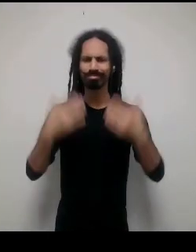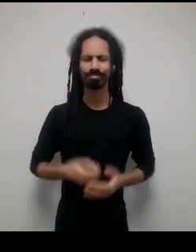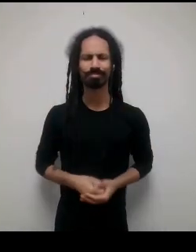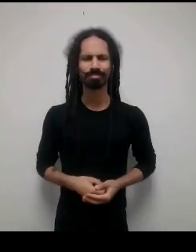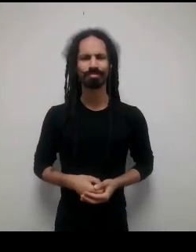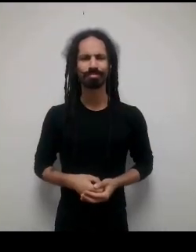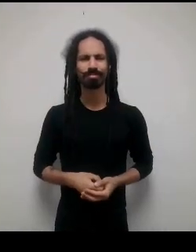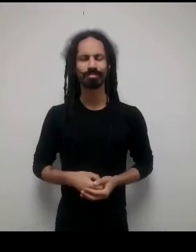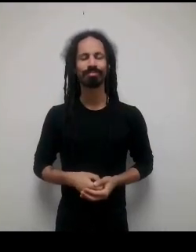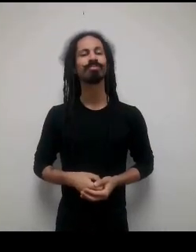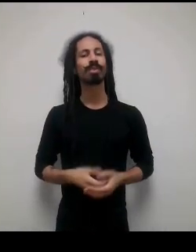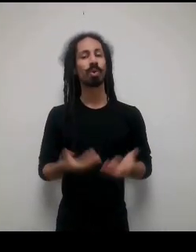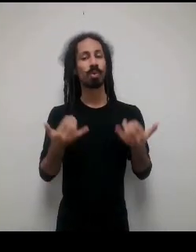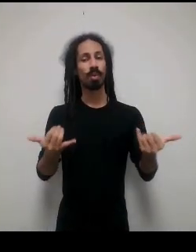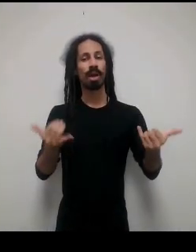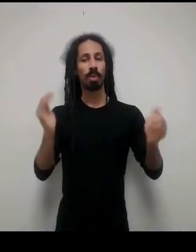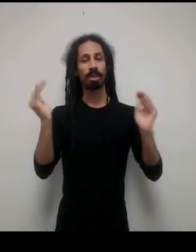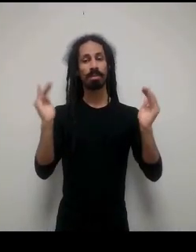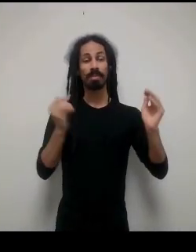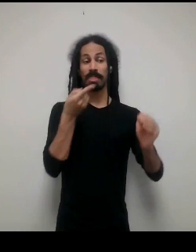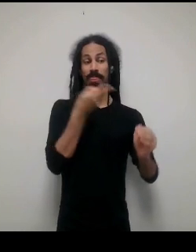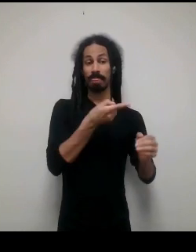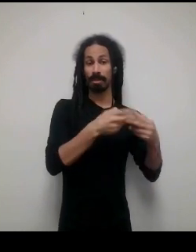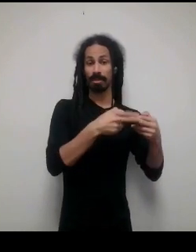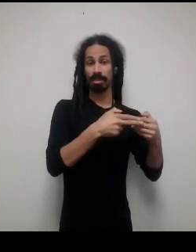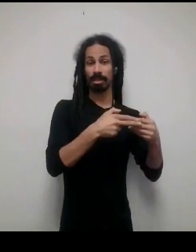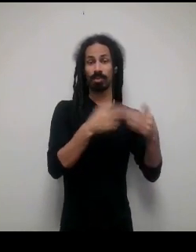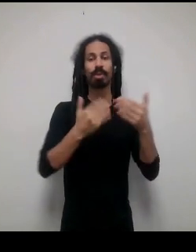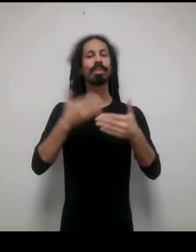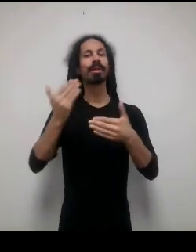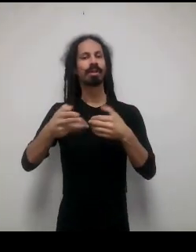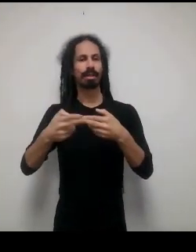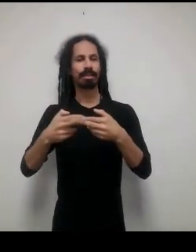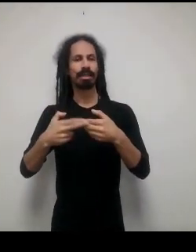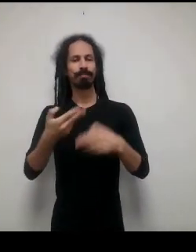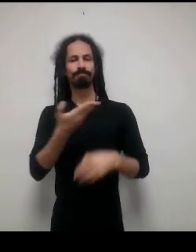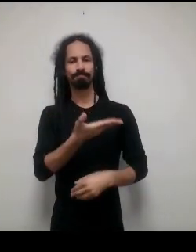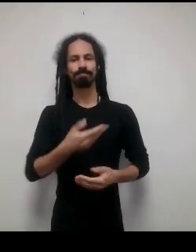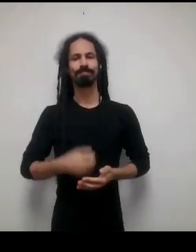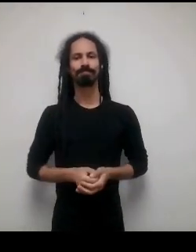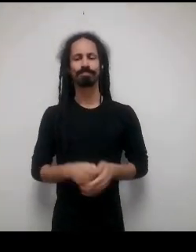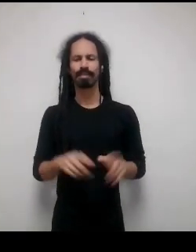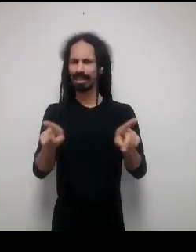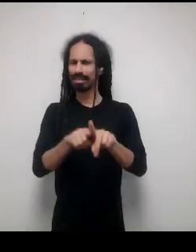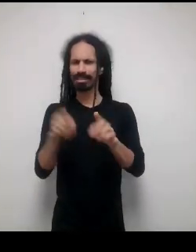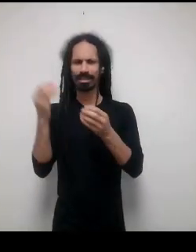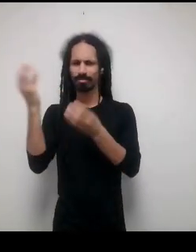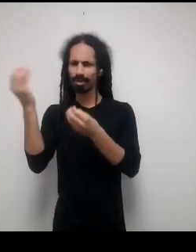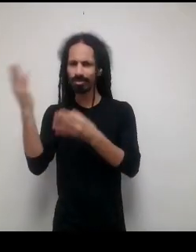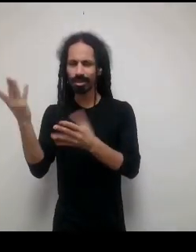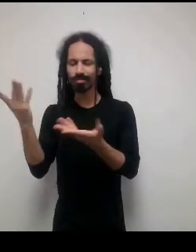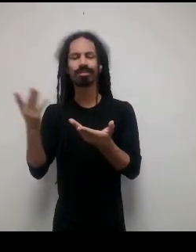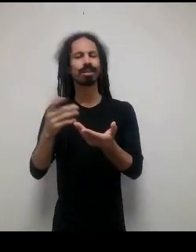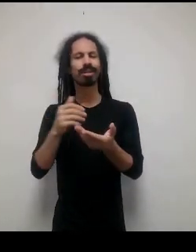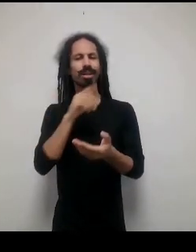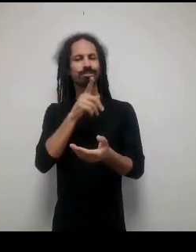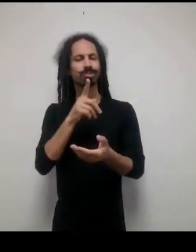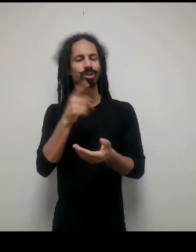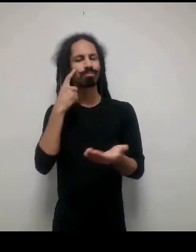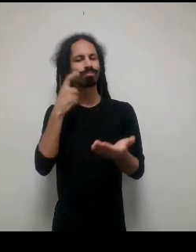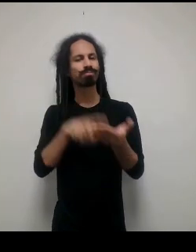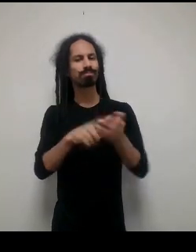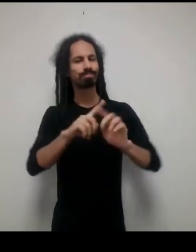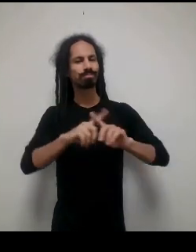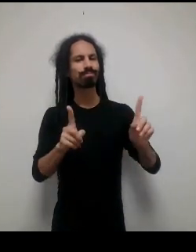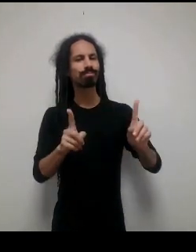let's compare this slide with this next slide. Same information, but hopefully you can see a difference in how it's laid out.